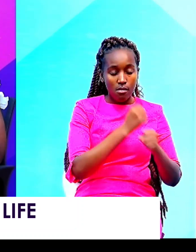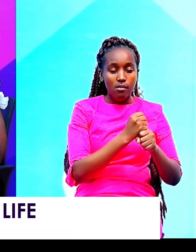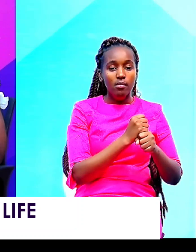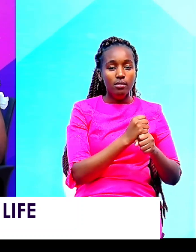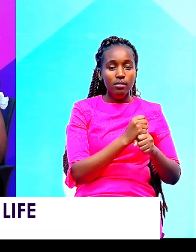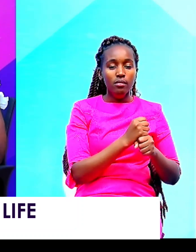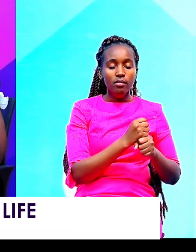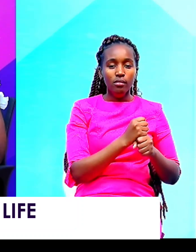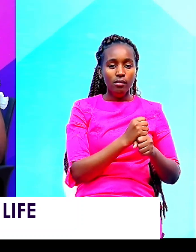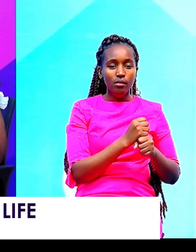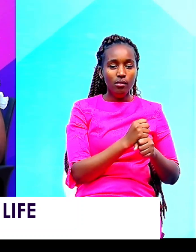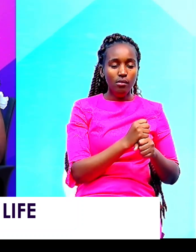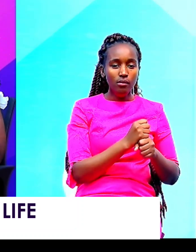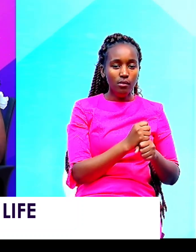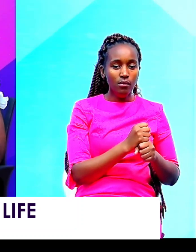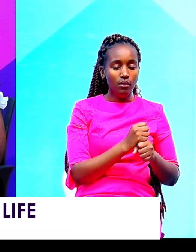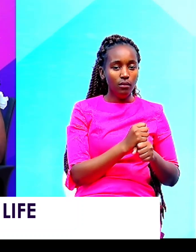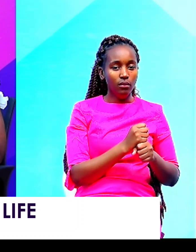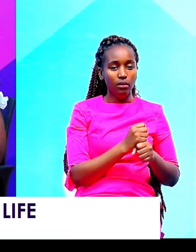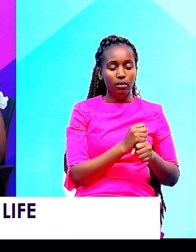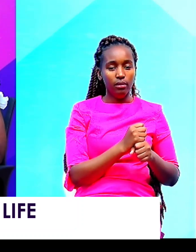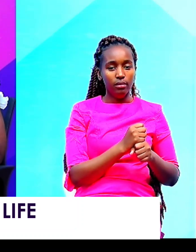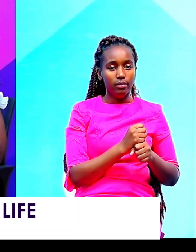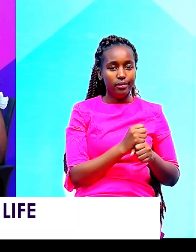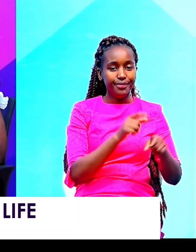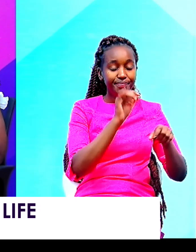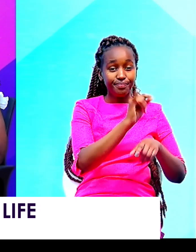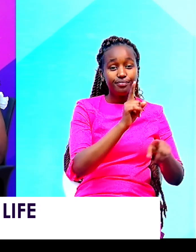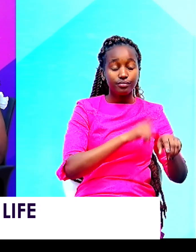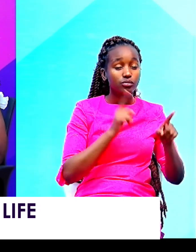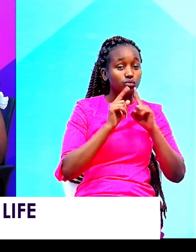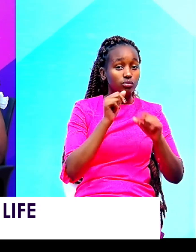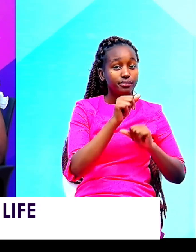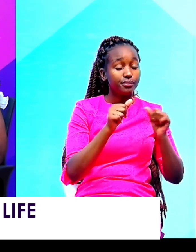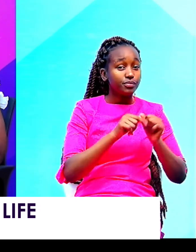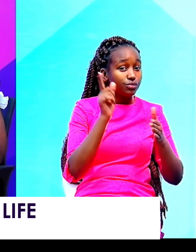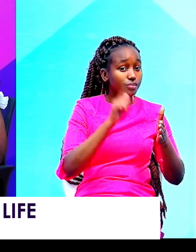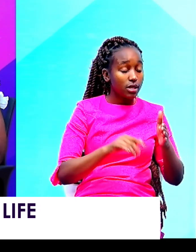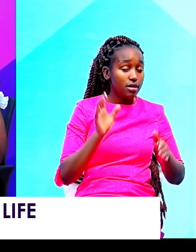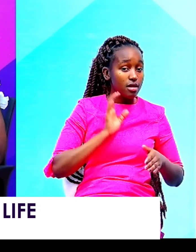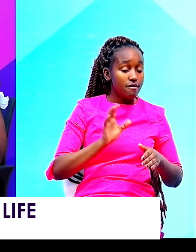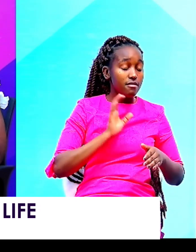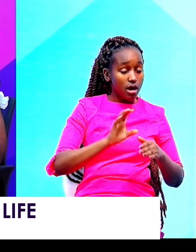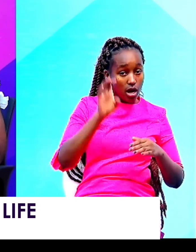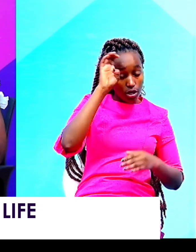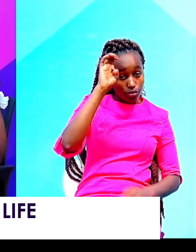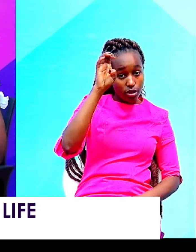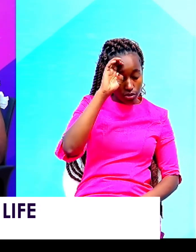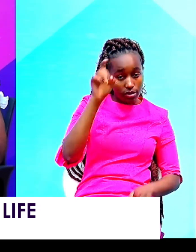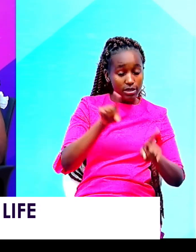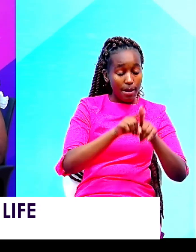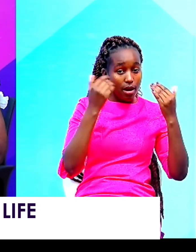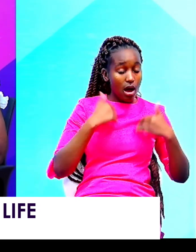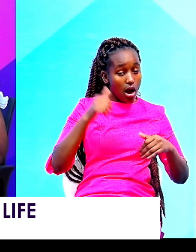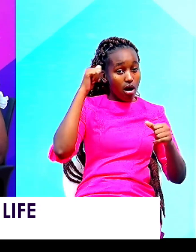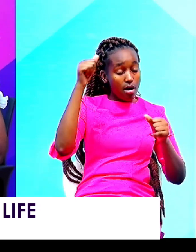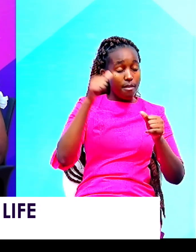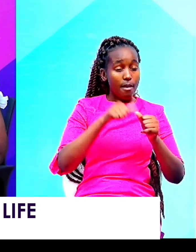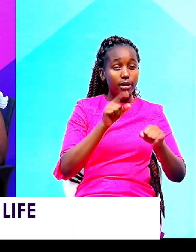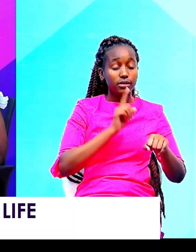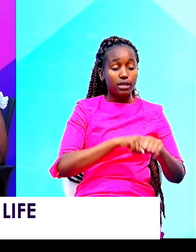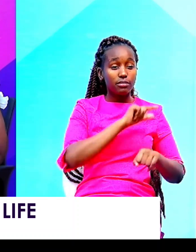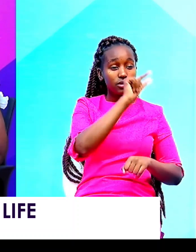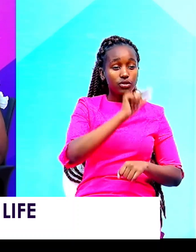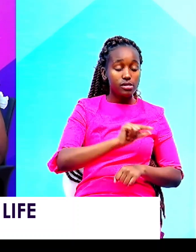millennials. Many of them did those. This was civic education, you know. And I remember when these people were talking, you know, the Gen